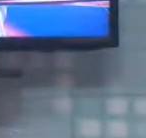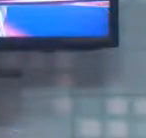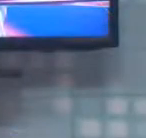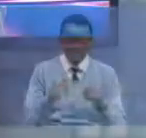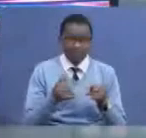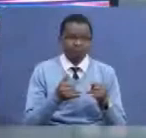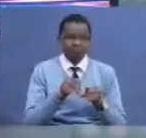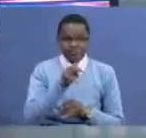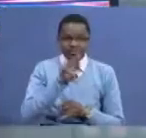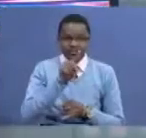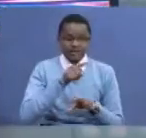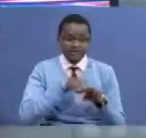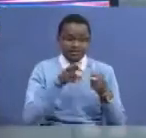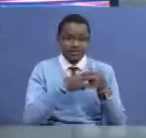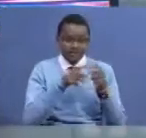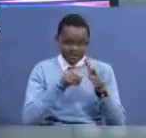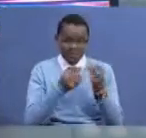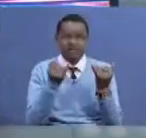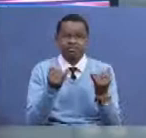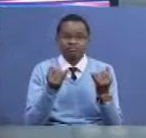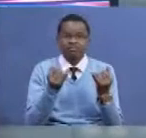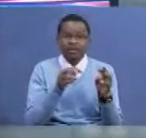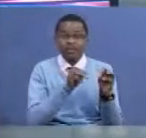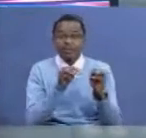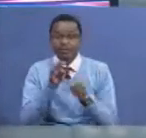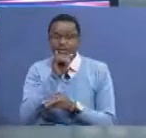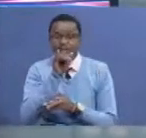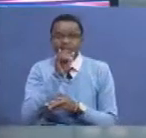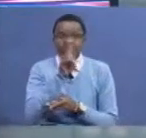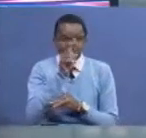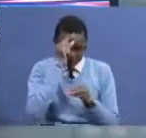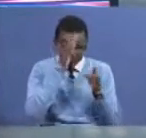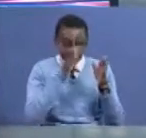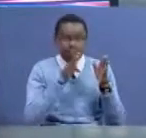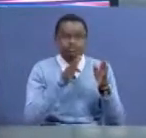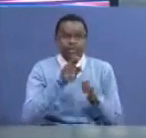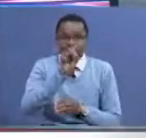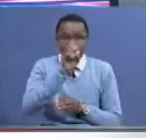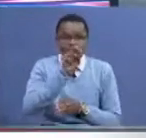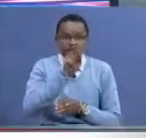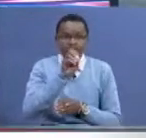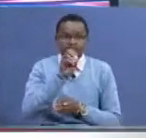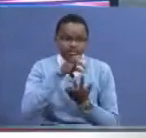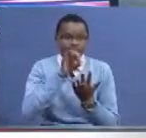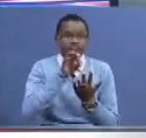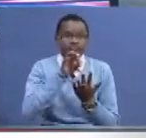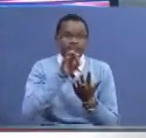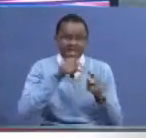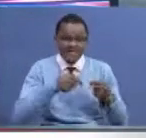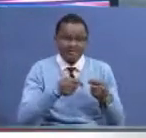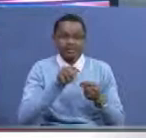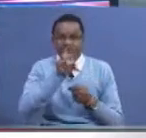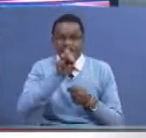Welcome to the broadcast. KUTV News at 8 starts right now. Now, the move by Nairobi County Governor Mike Mbuvi Sonko to nominate the